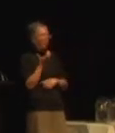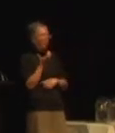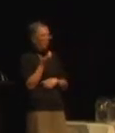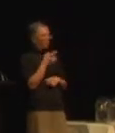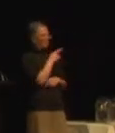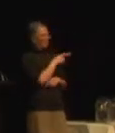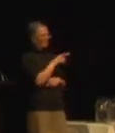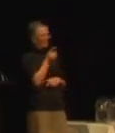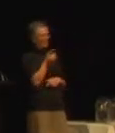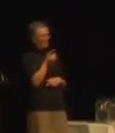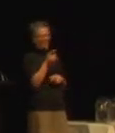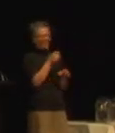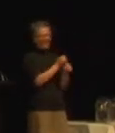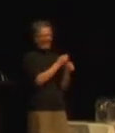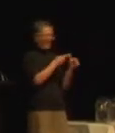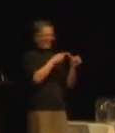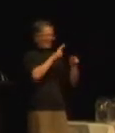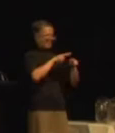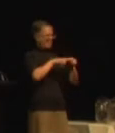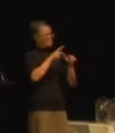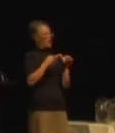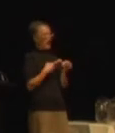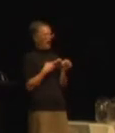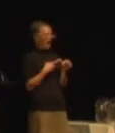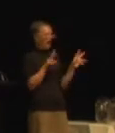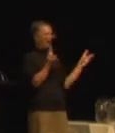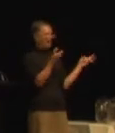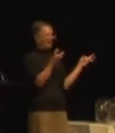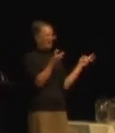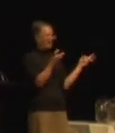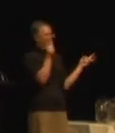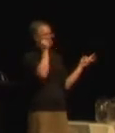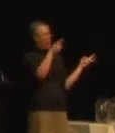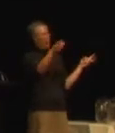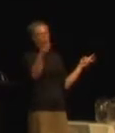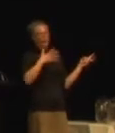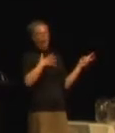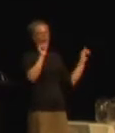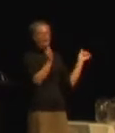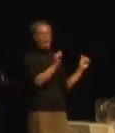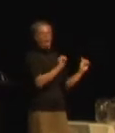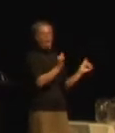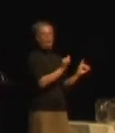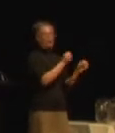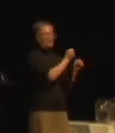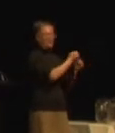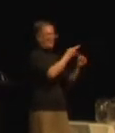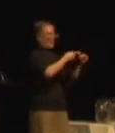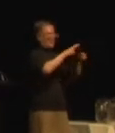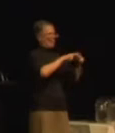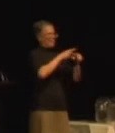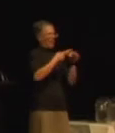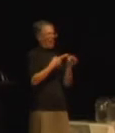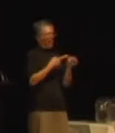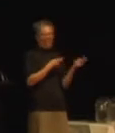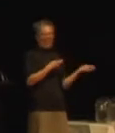tech recently, GAFA, and I know how you NDF glam folk love acronyms. These companies control the majority of